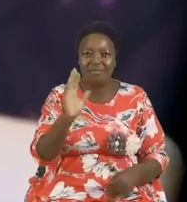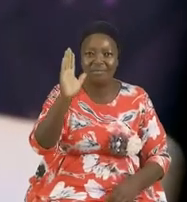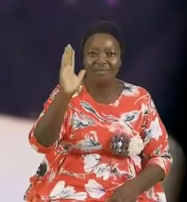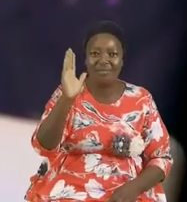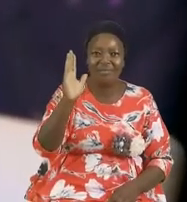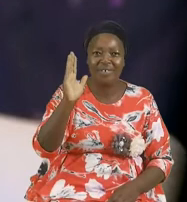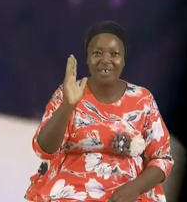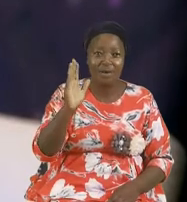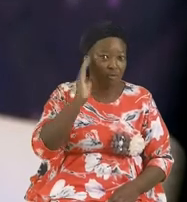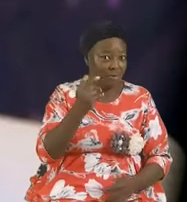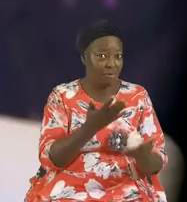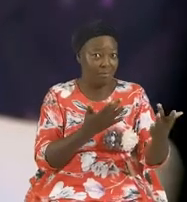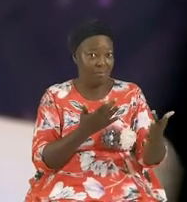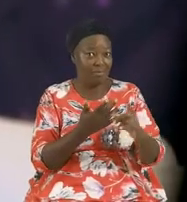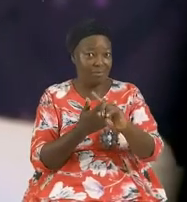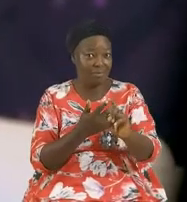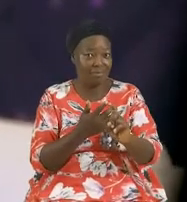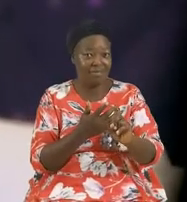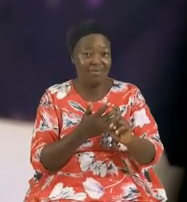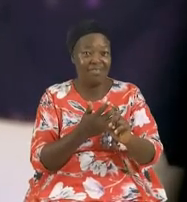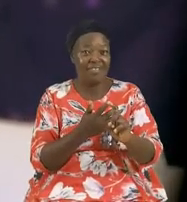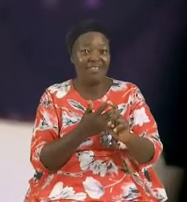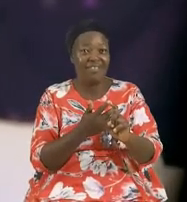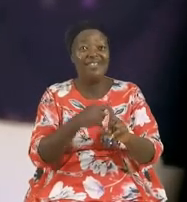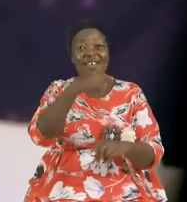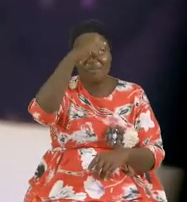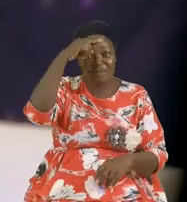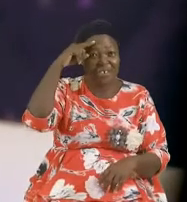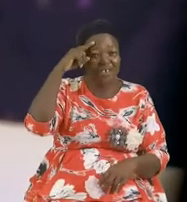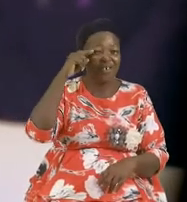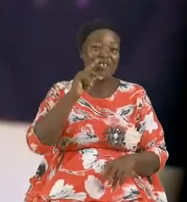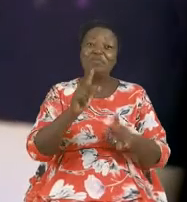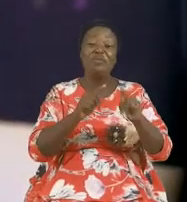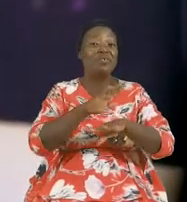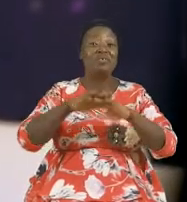end. Where are you? Will you wait?